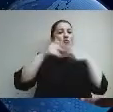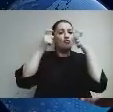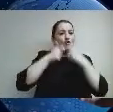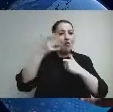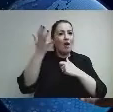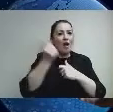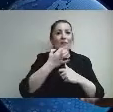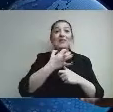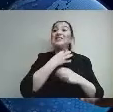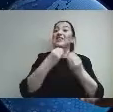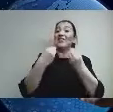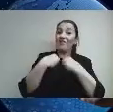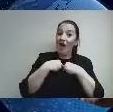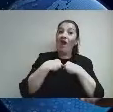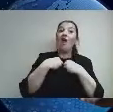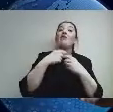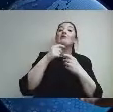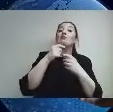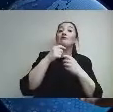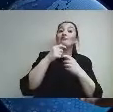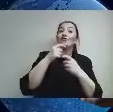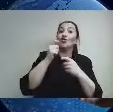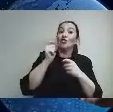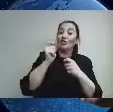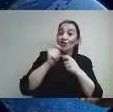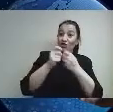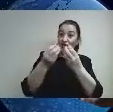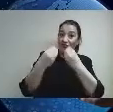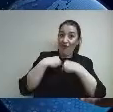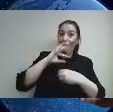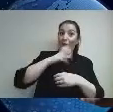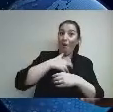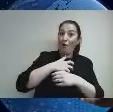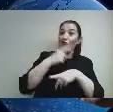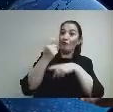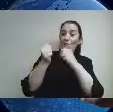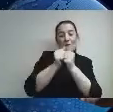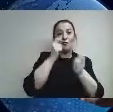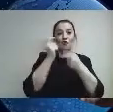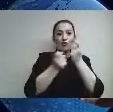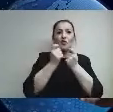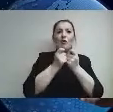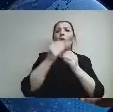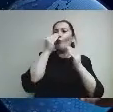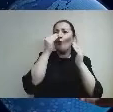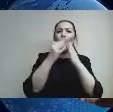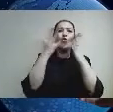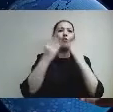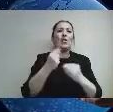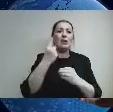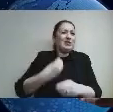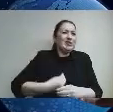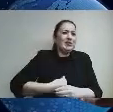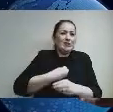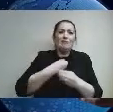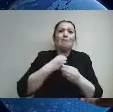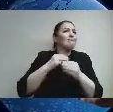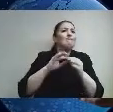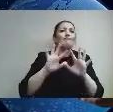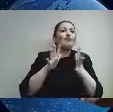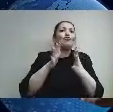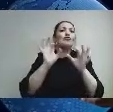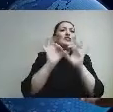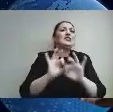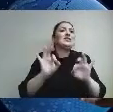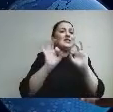employers as long as they give you the opportunities. And here I had many know-how. or much